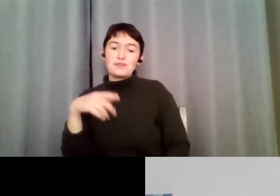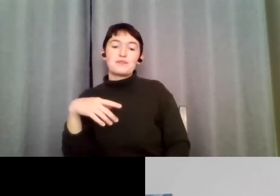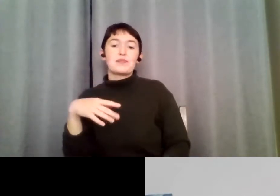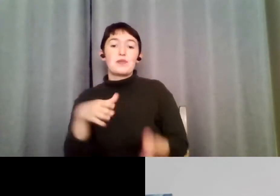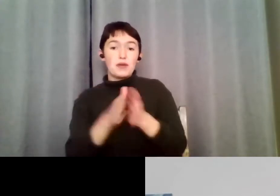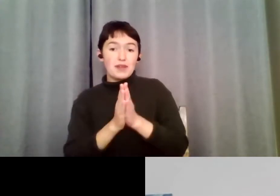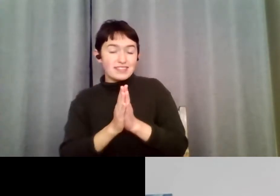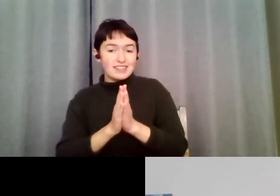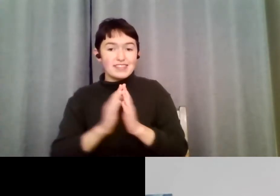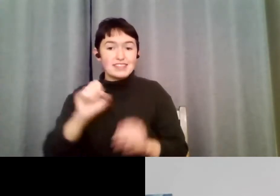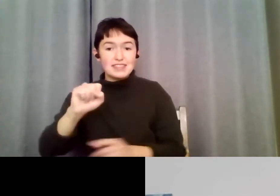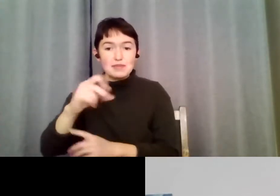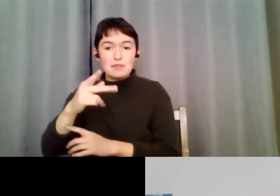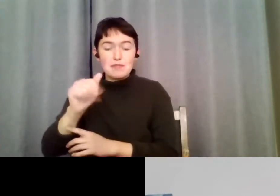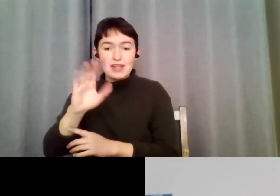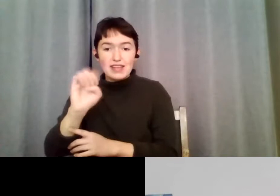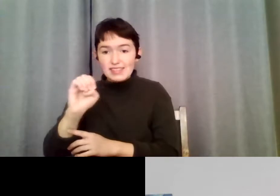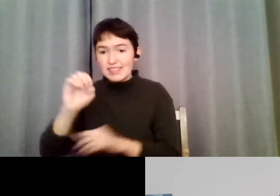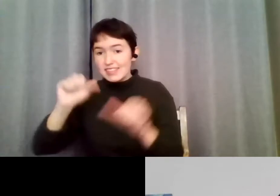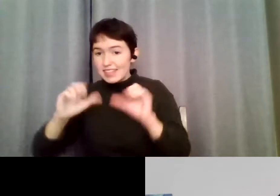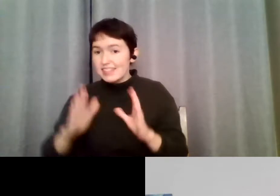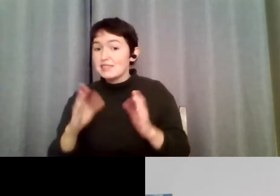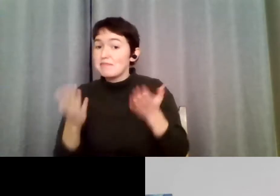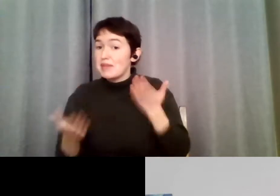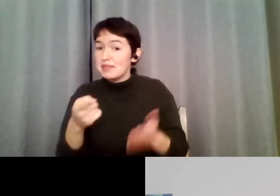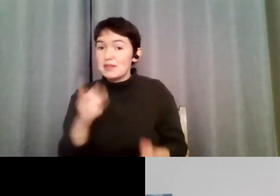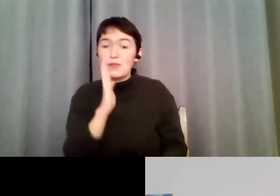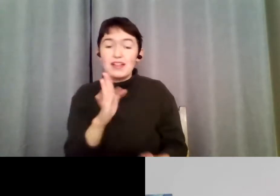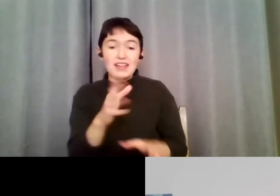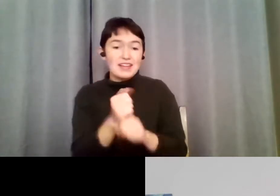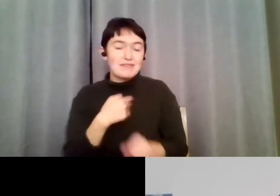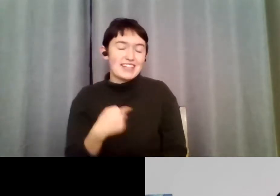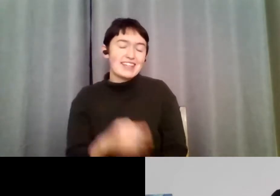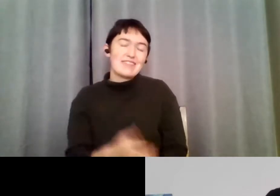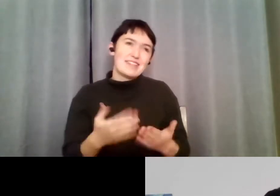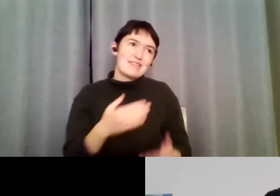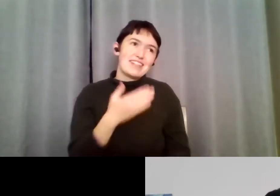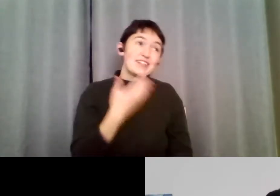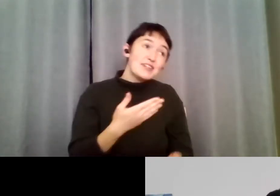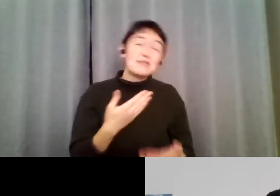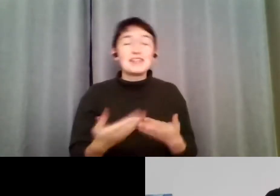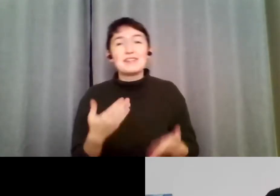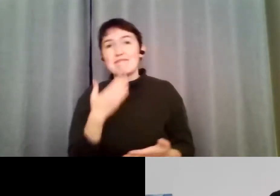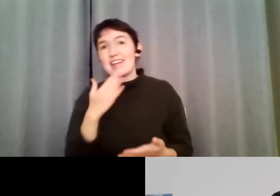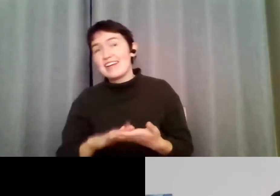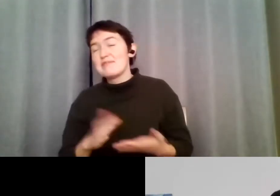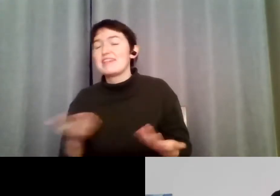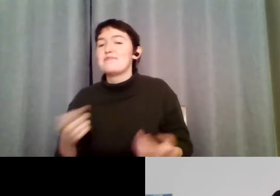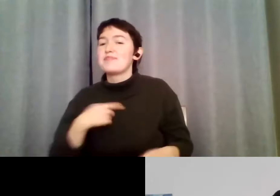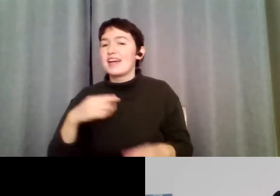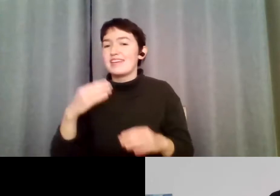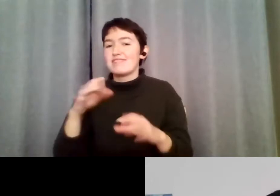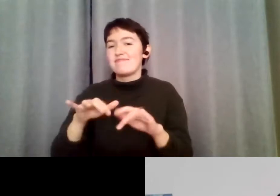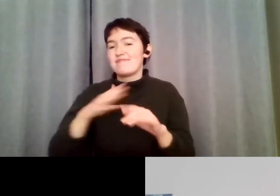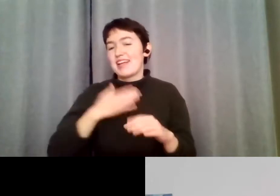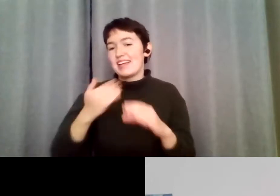with me, whether that's good or bad. I won't say, but I'm going to put my email in the chat right now, so you might hear me